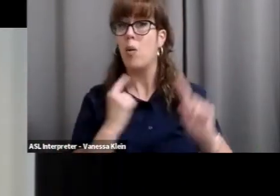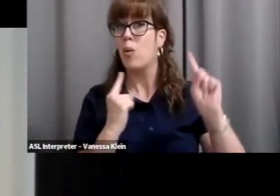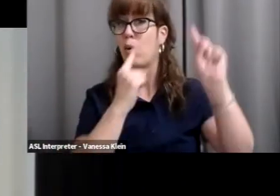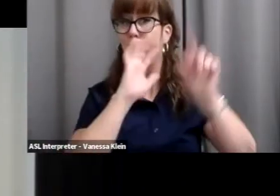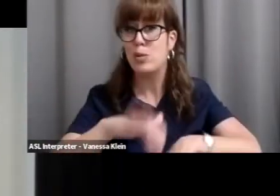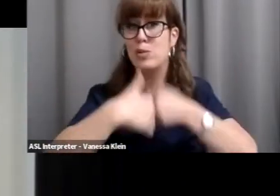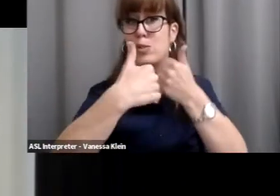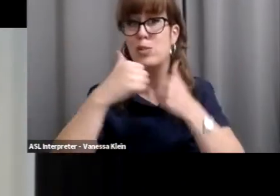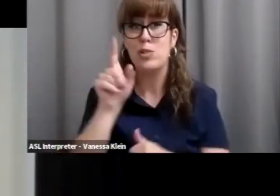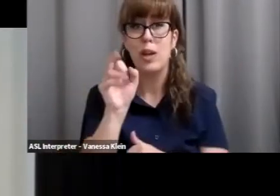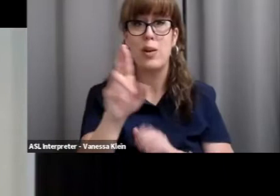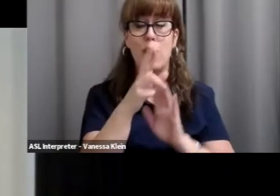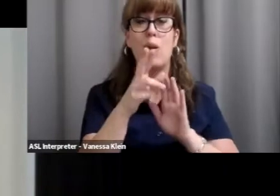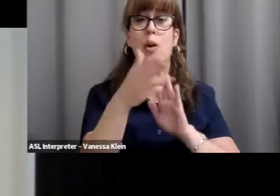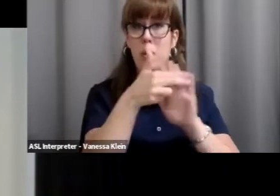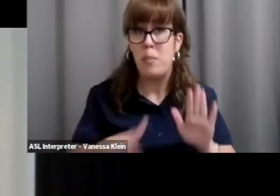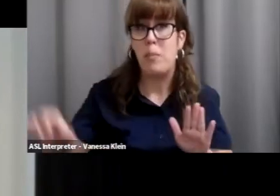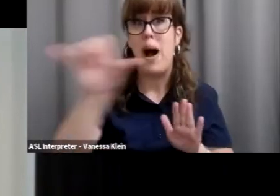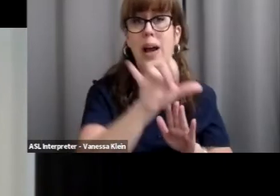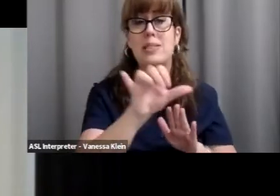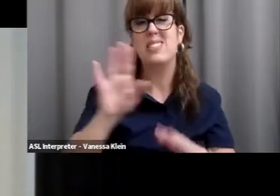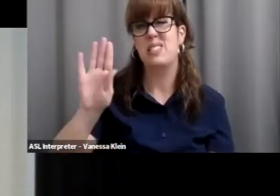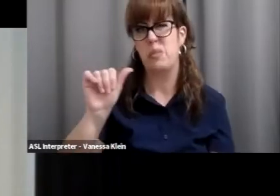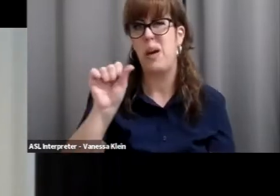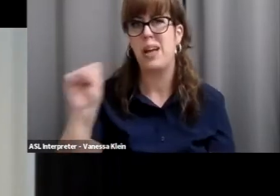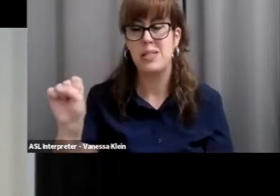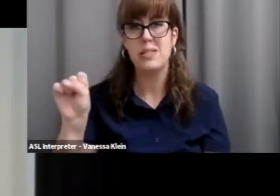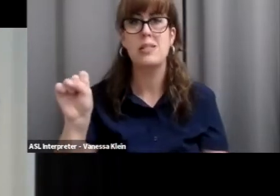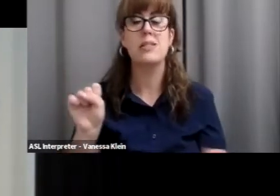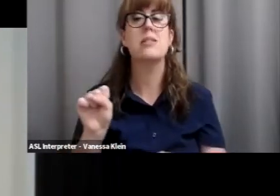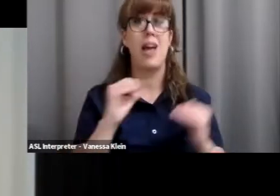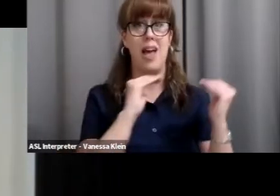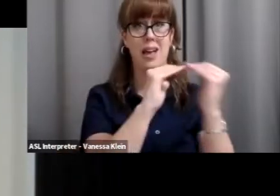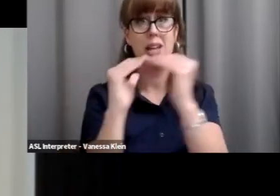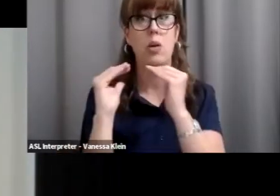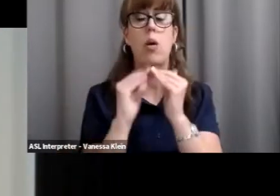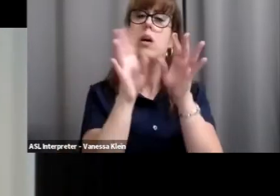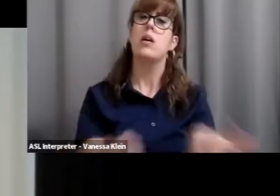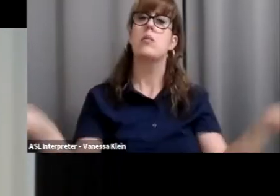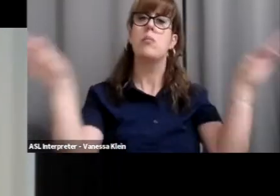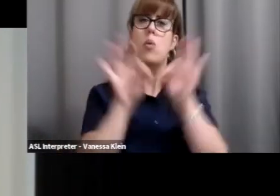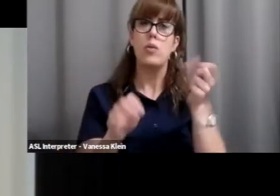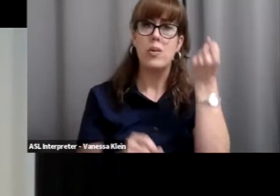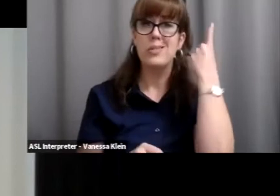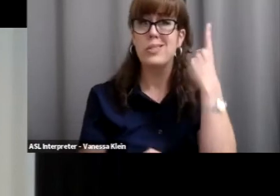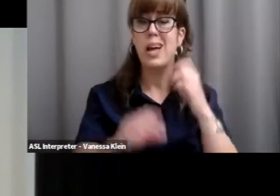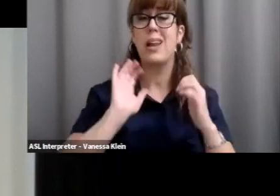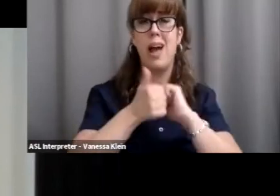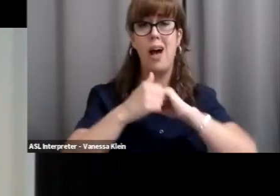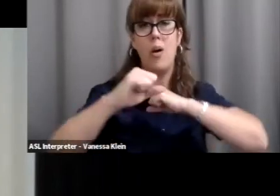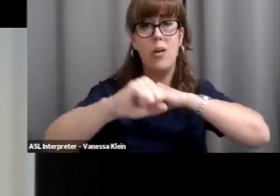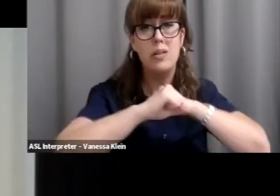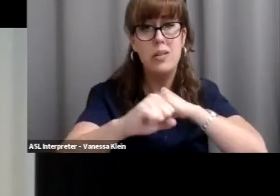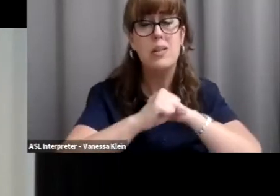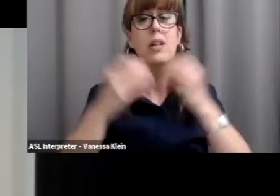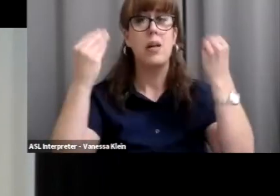we better understand how advertising and marketing likely influences children and adolescents,